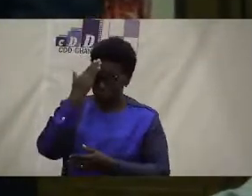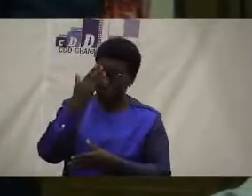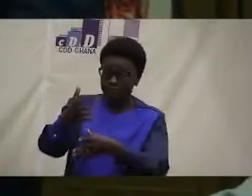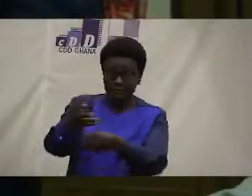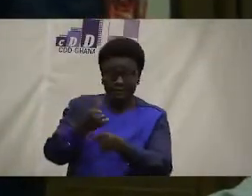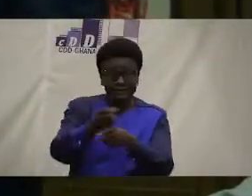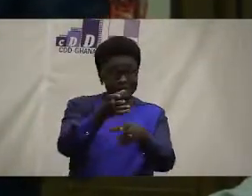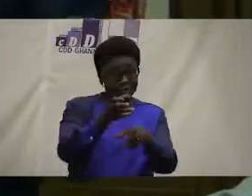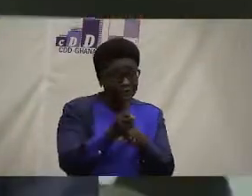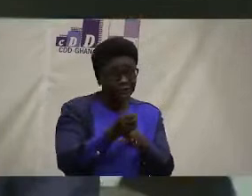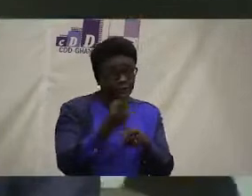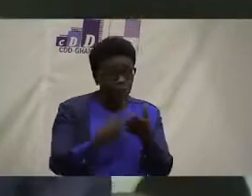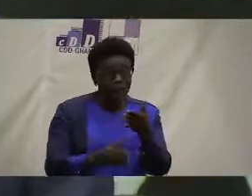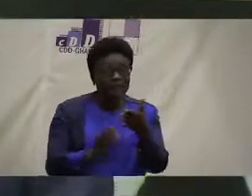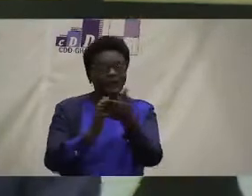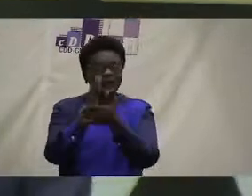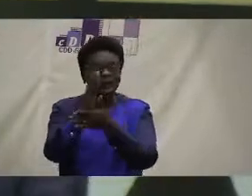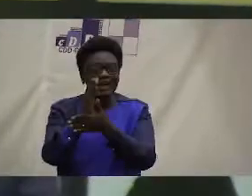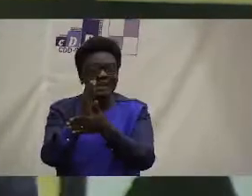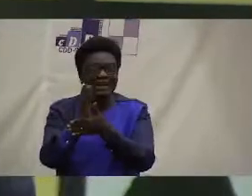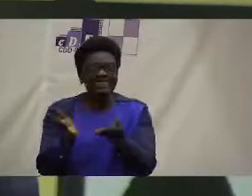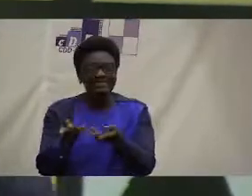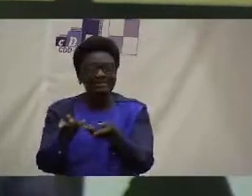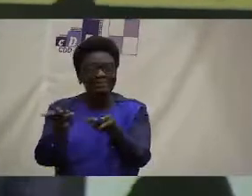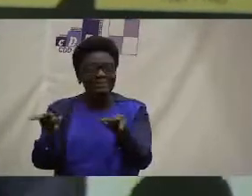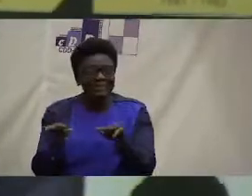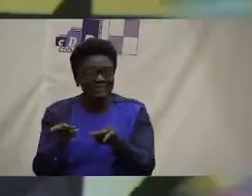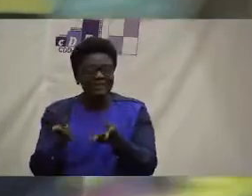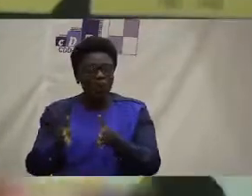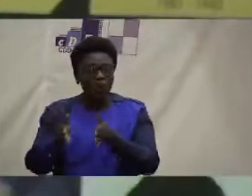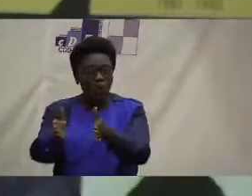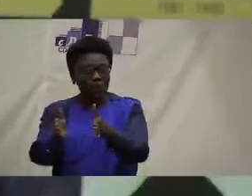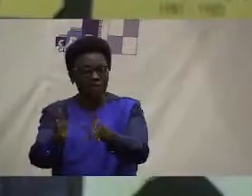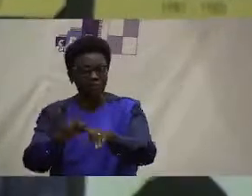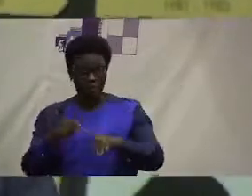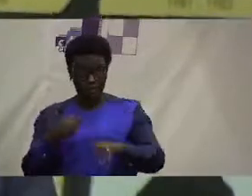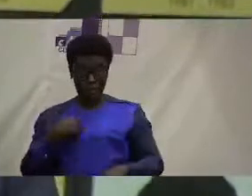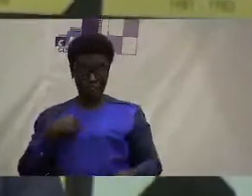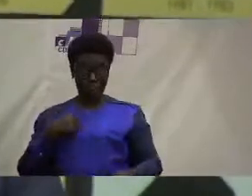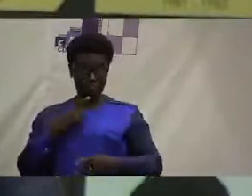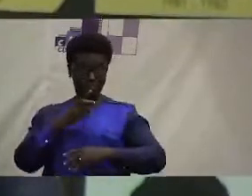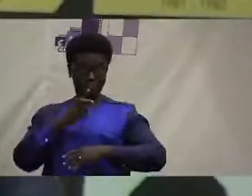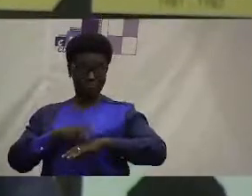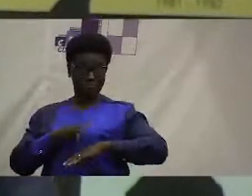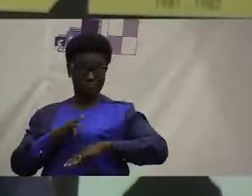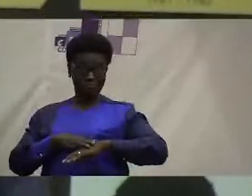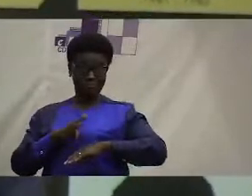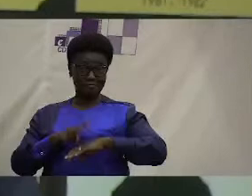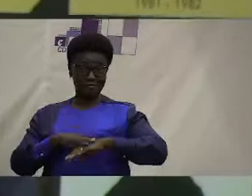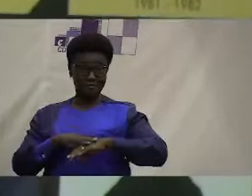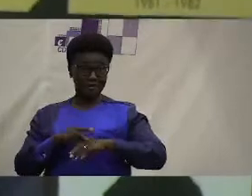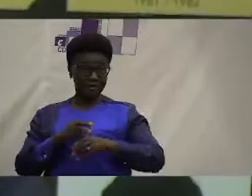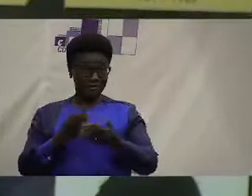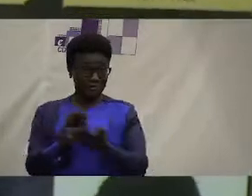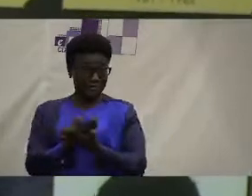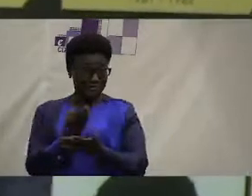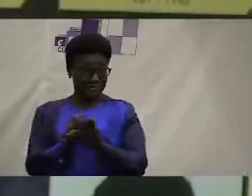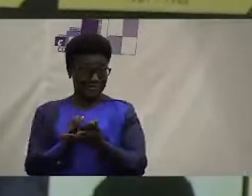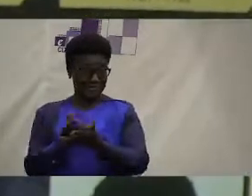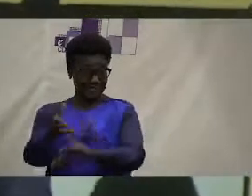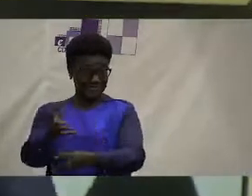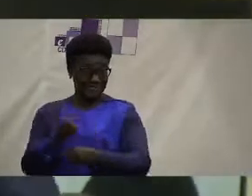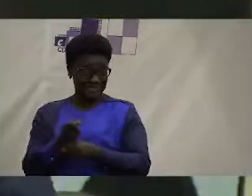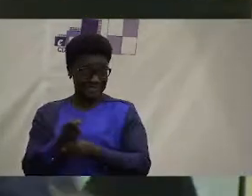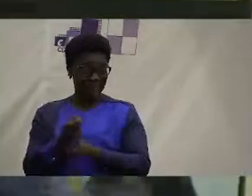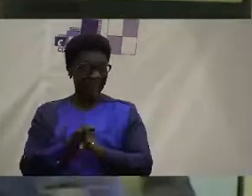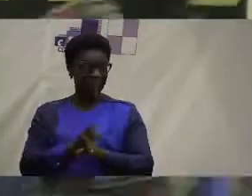funding from the right sources. But my caution is that we must make sure we get the funding from the right sources, but